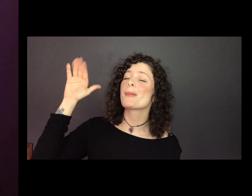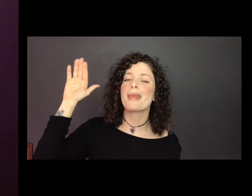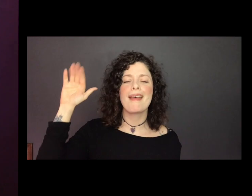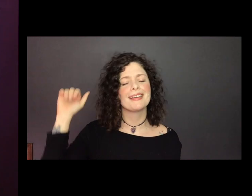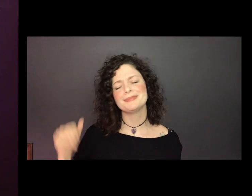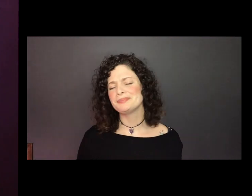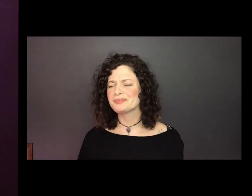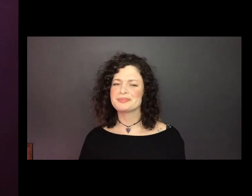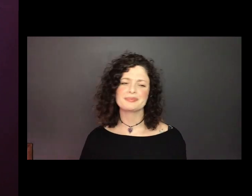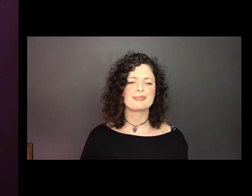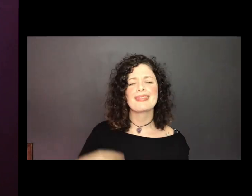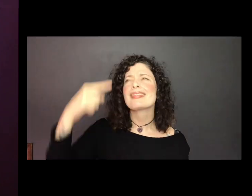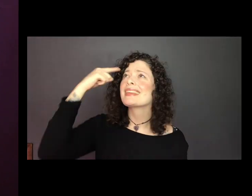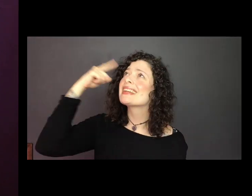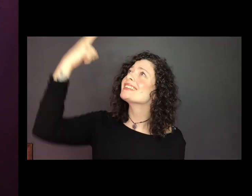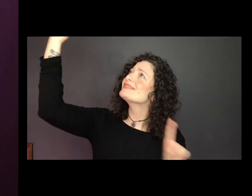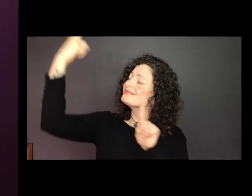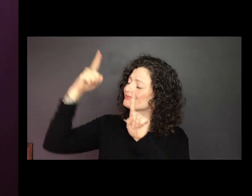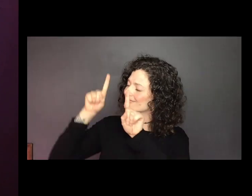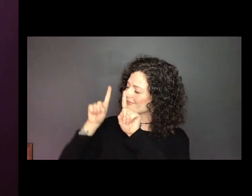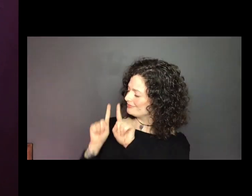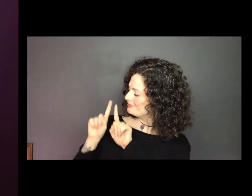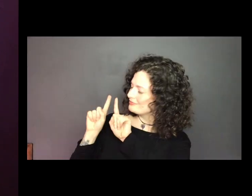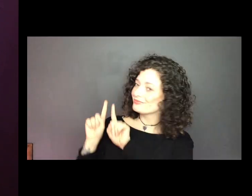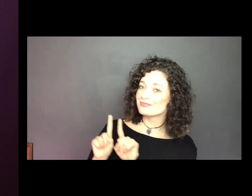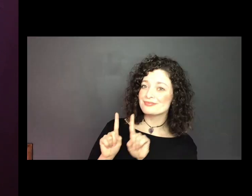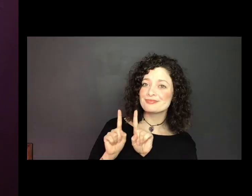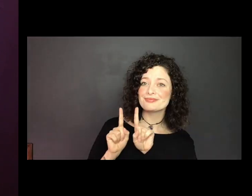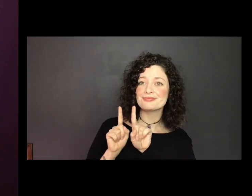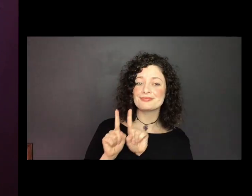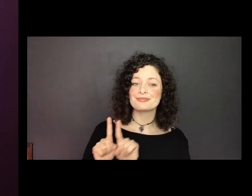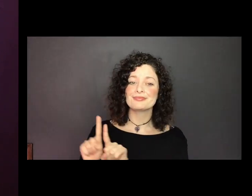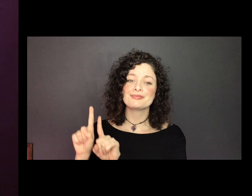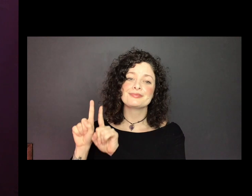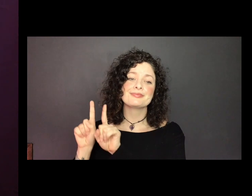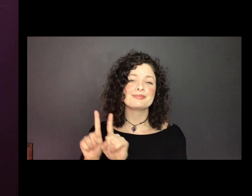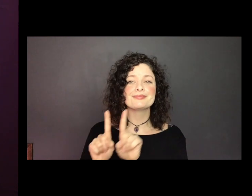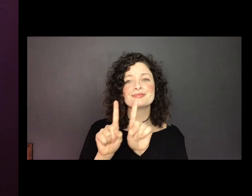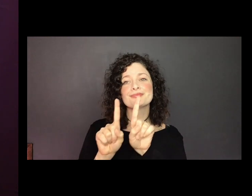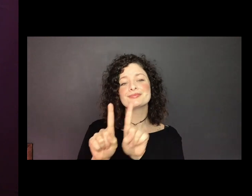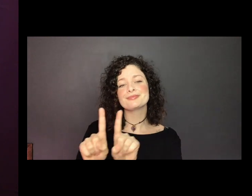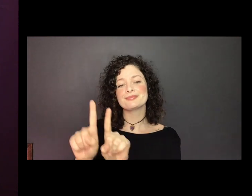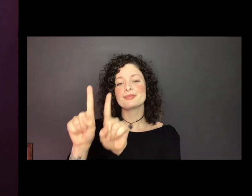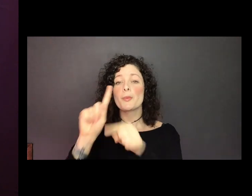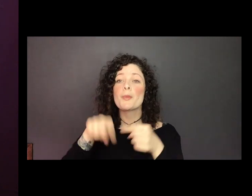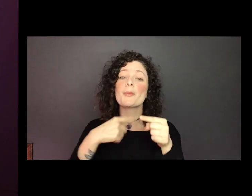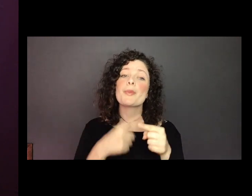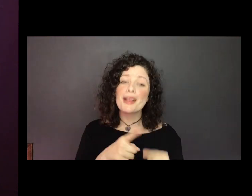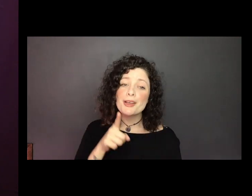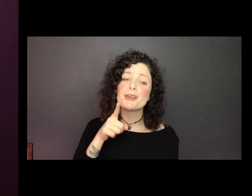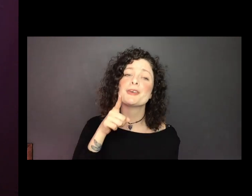of goodbyes. Think how I'm right here ever. And